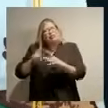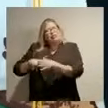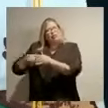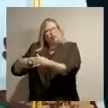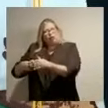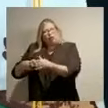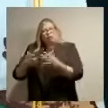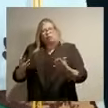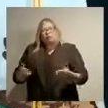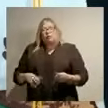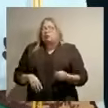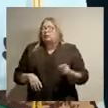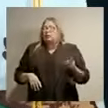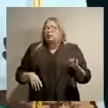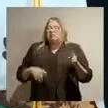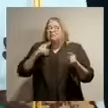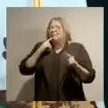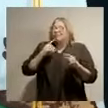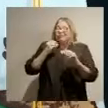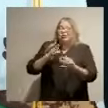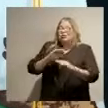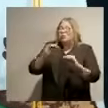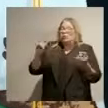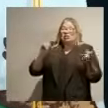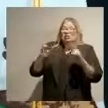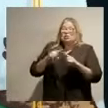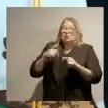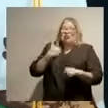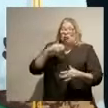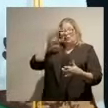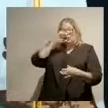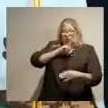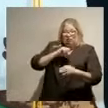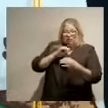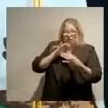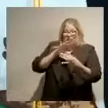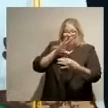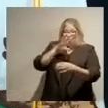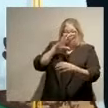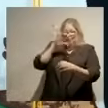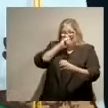to the assumptions in our budget, and I think we're still on track. But